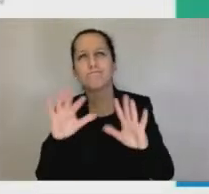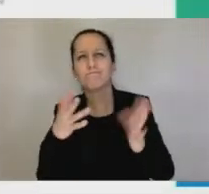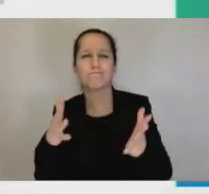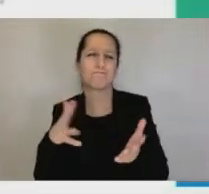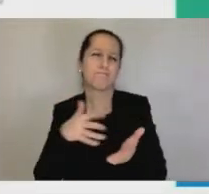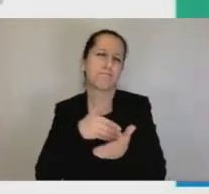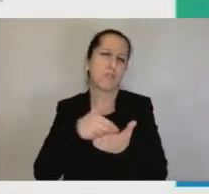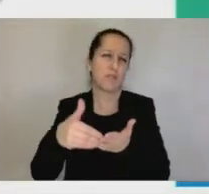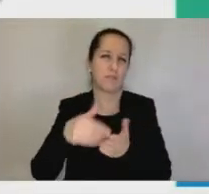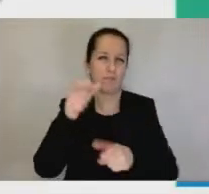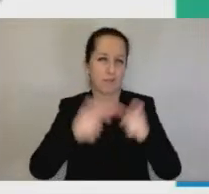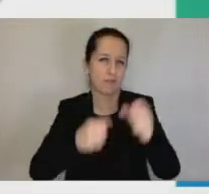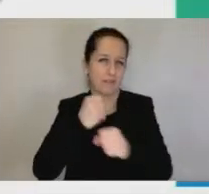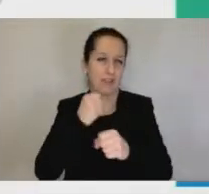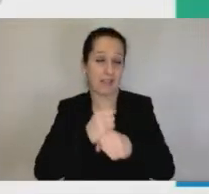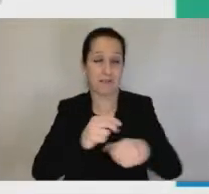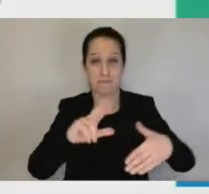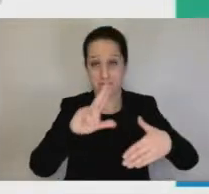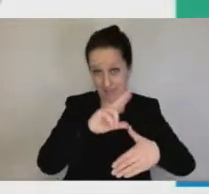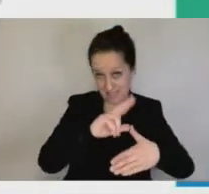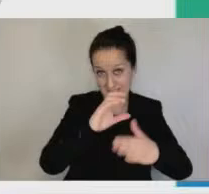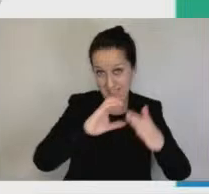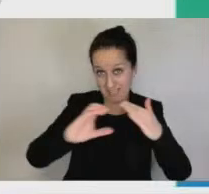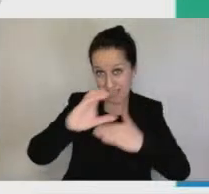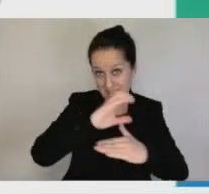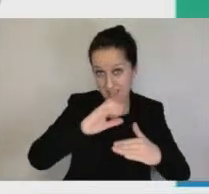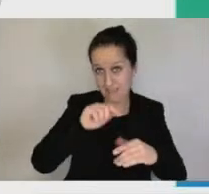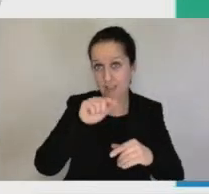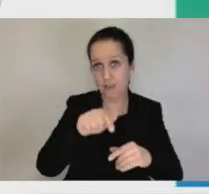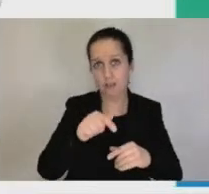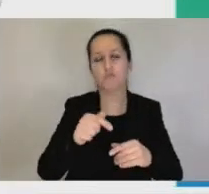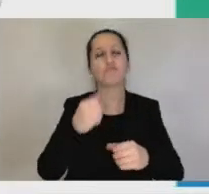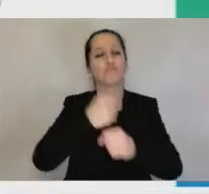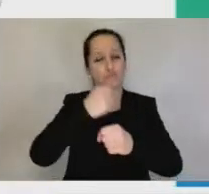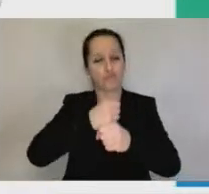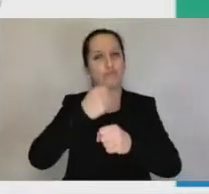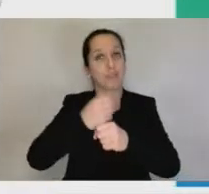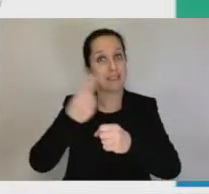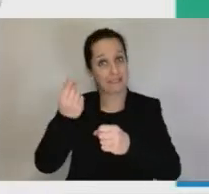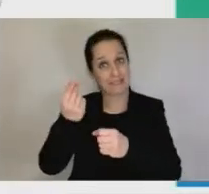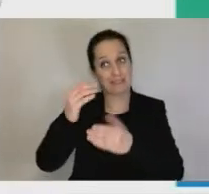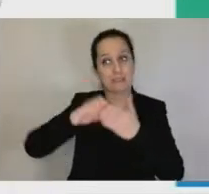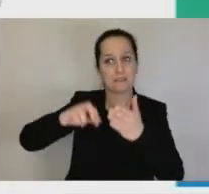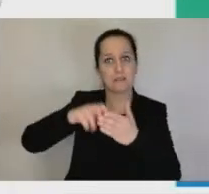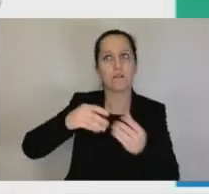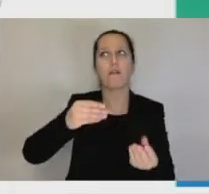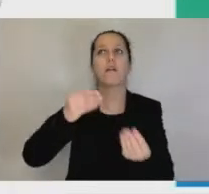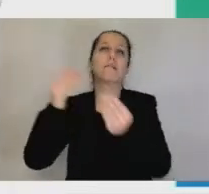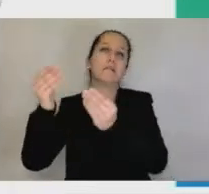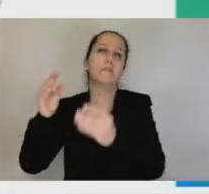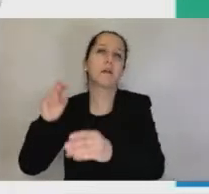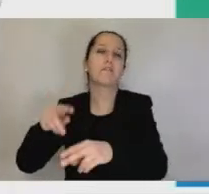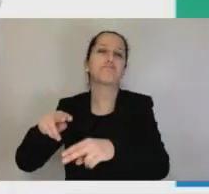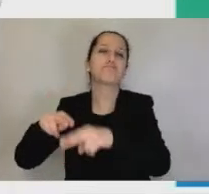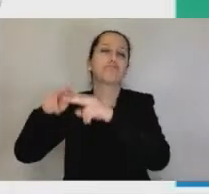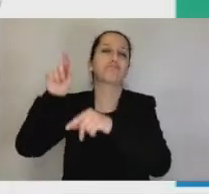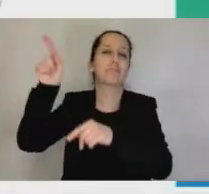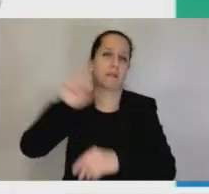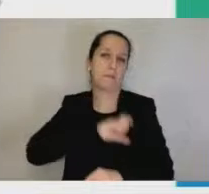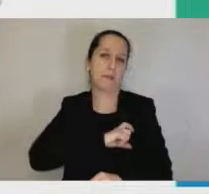figures of almost 1 million Latin American and Caribbean workers that contribute in